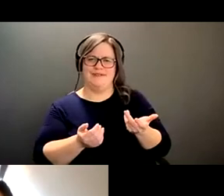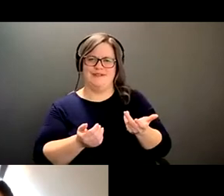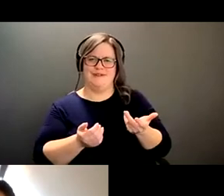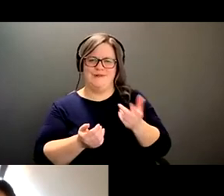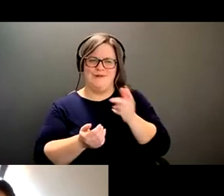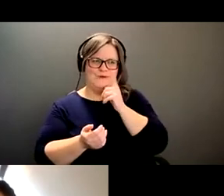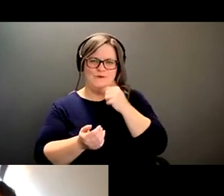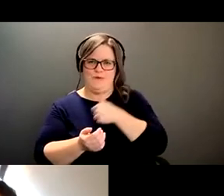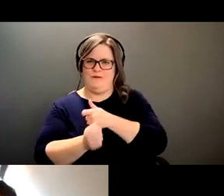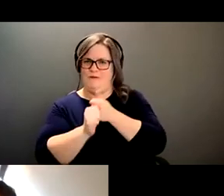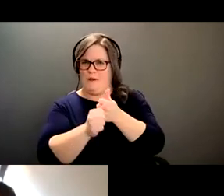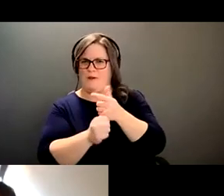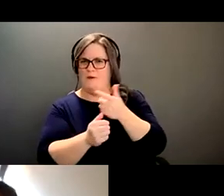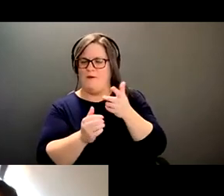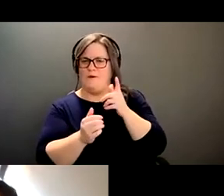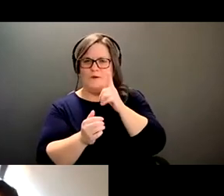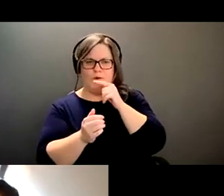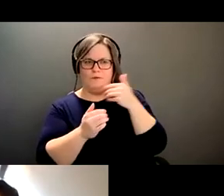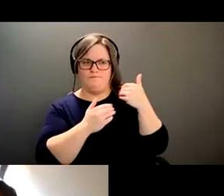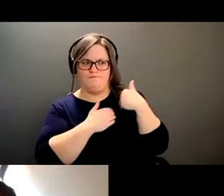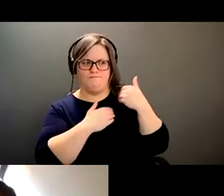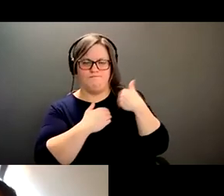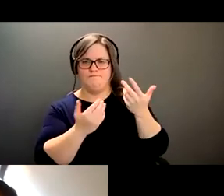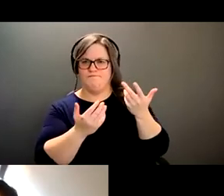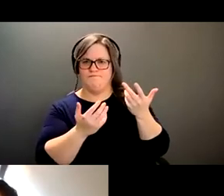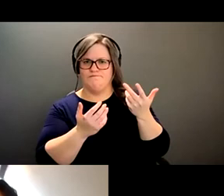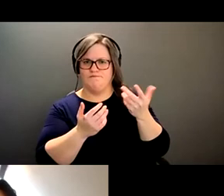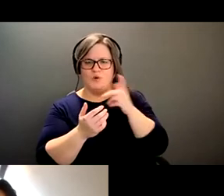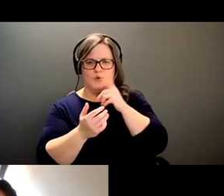I think one of the large reasons for the turnover